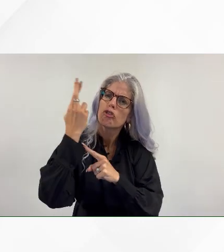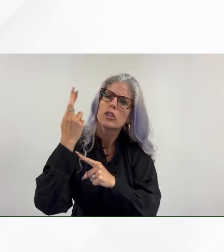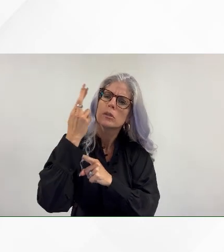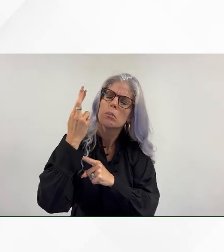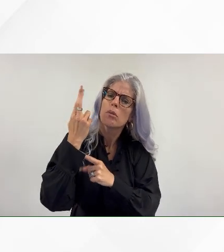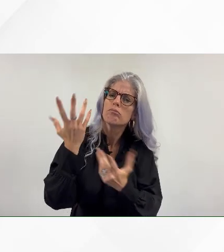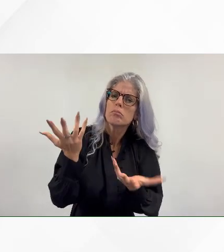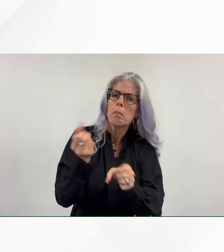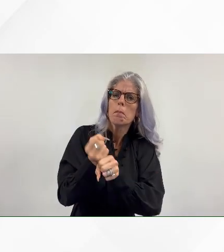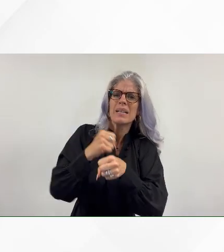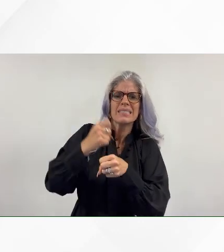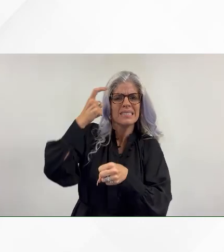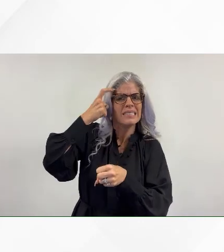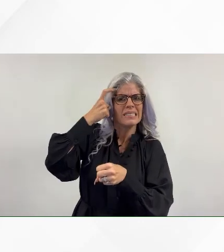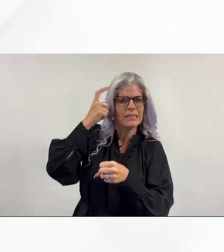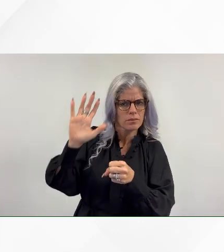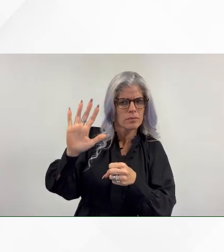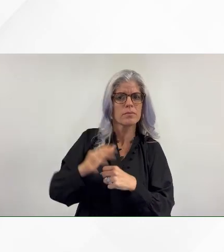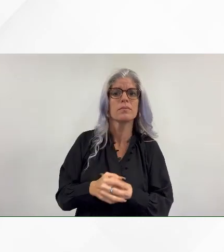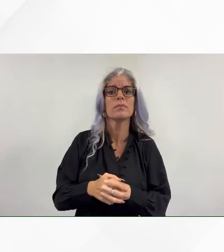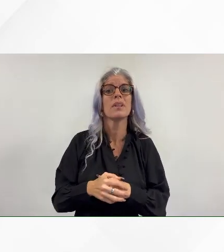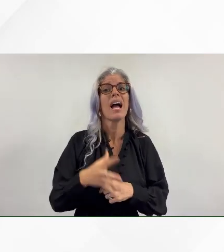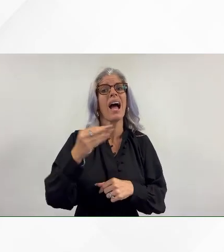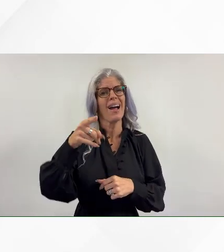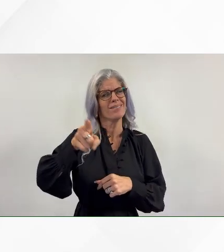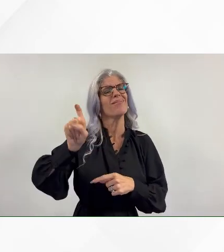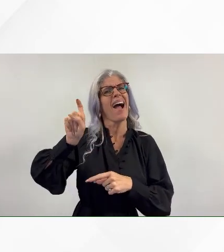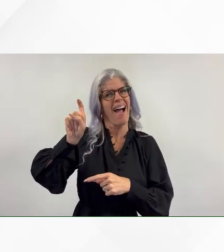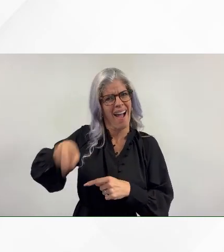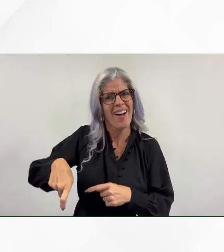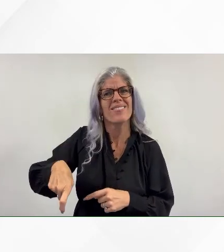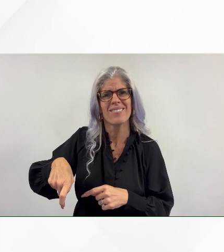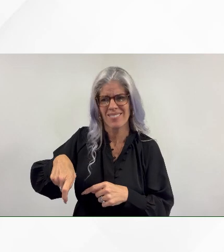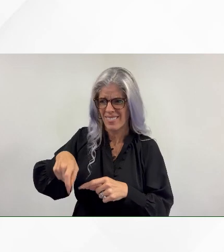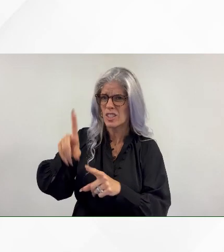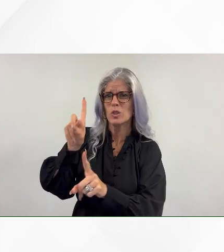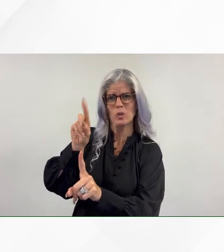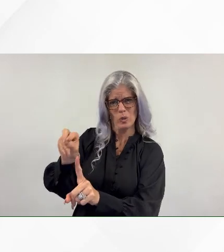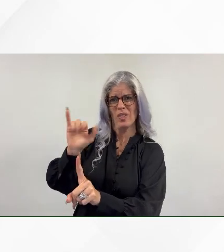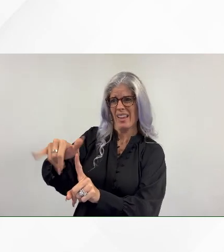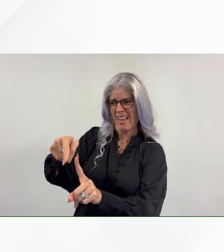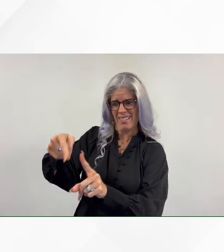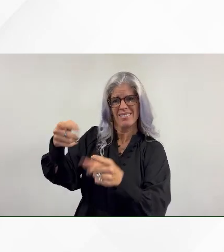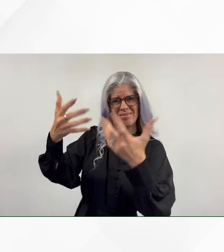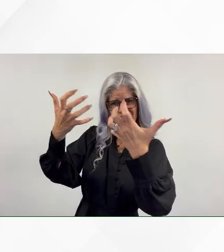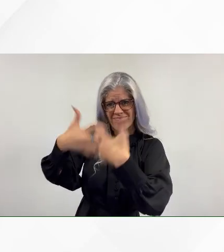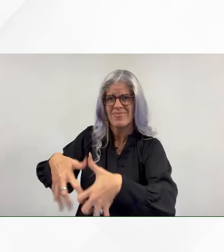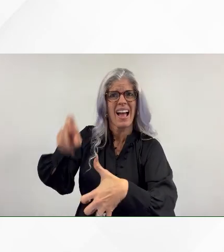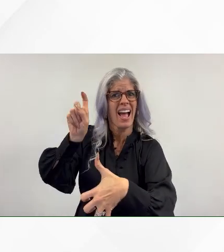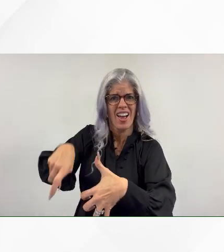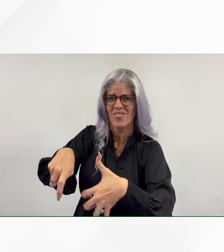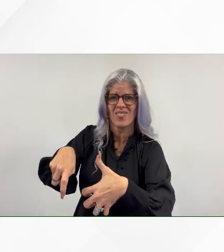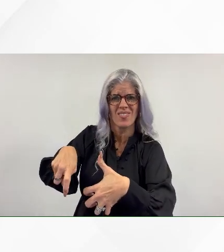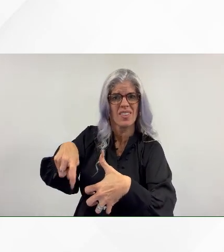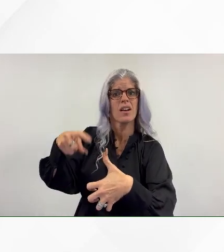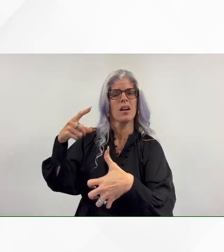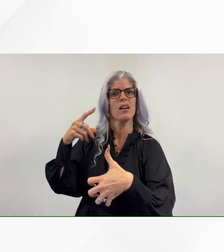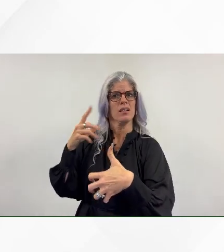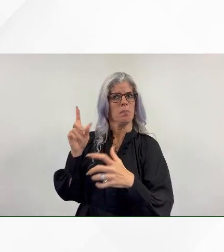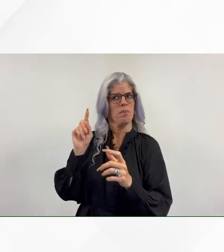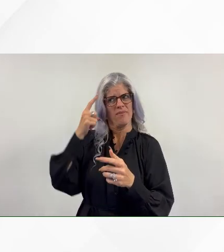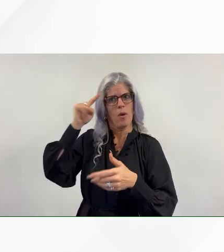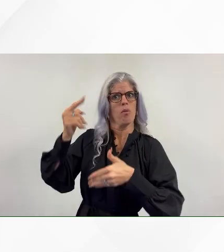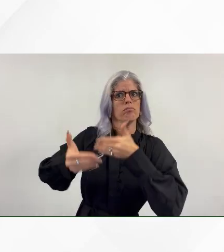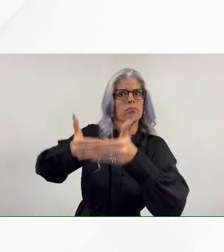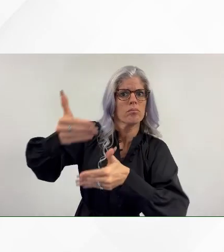and not prohibited under federal, state, territorial, tribal, or local government laws or regulations, and the